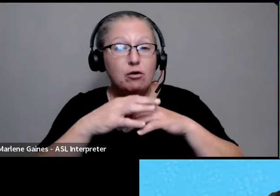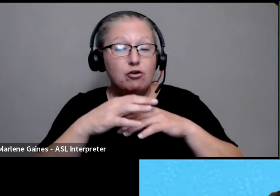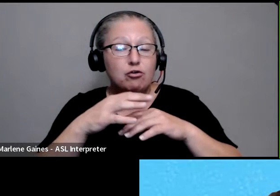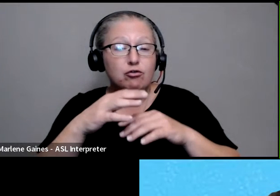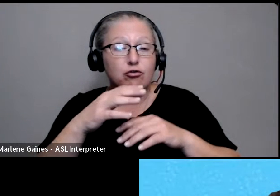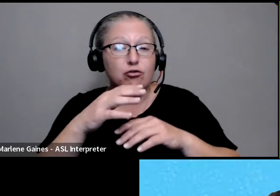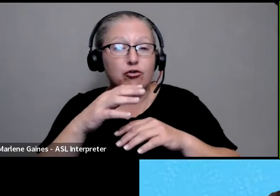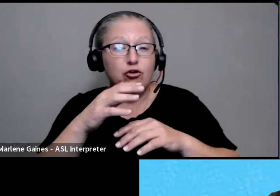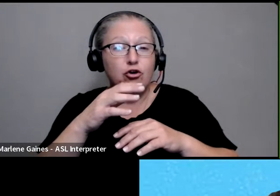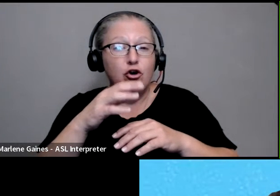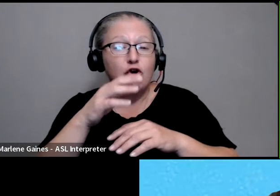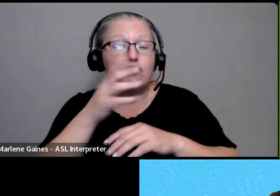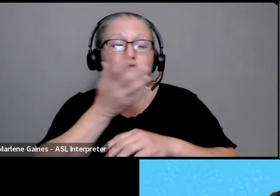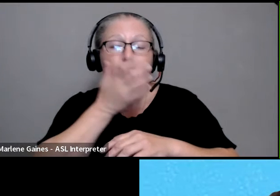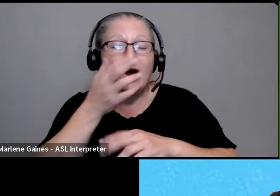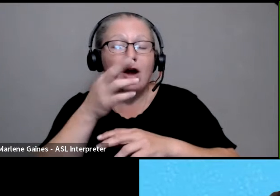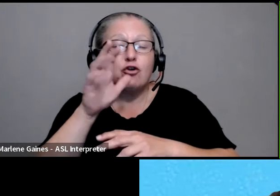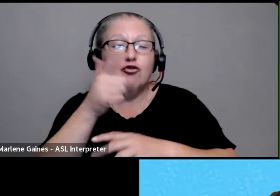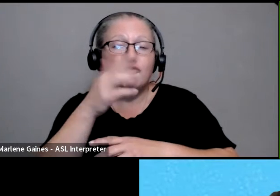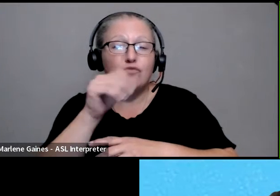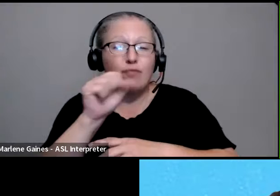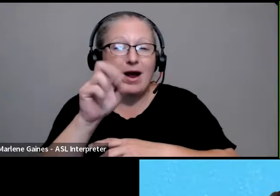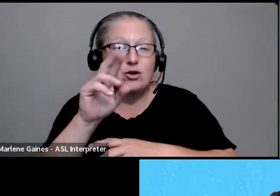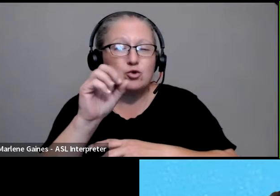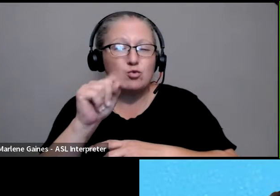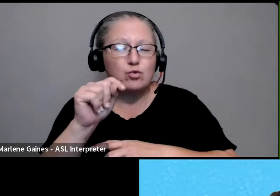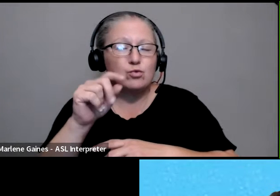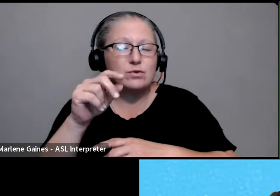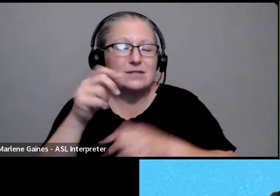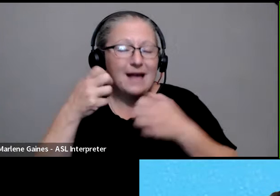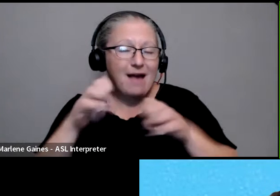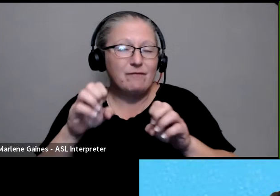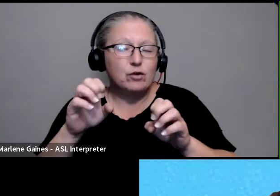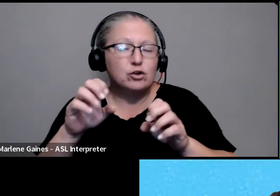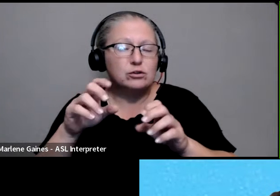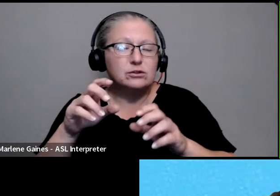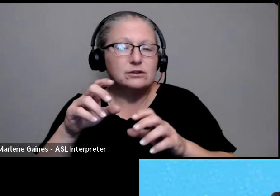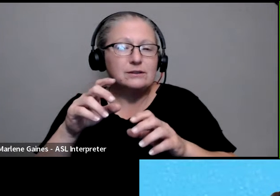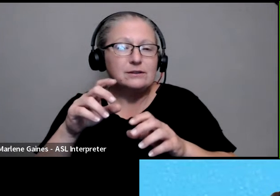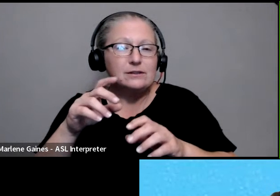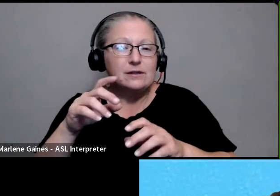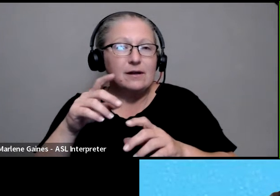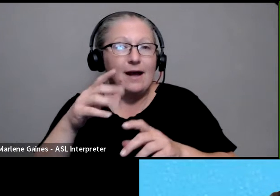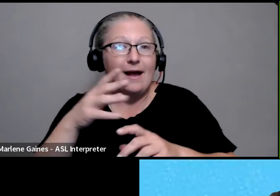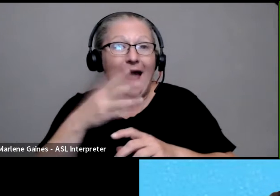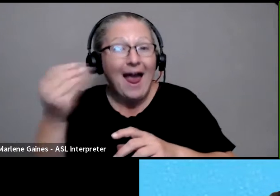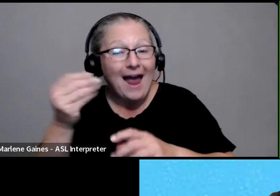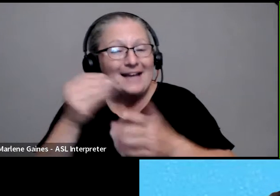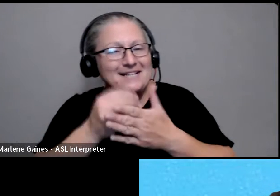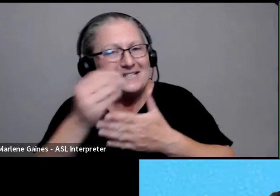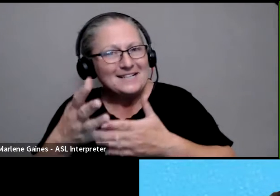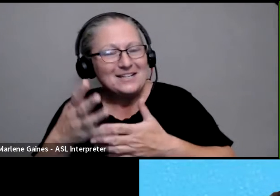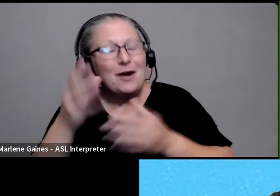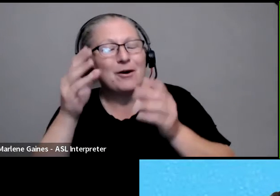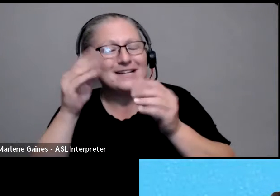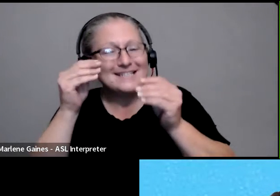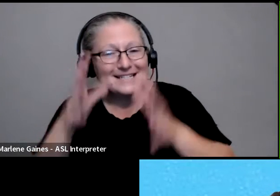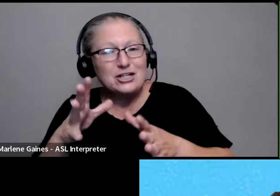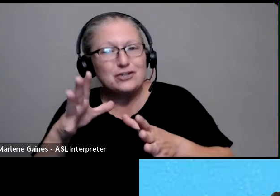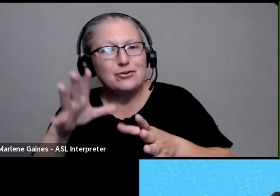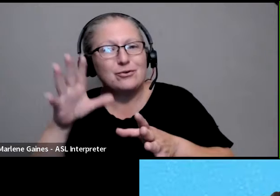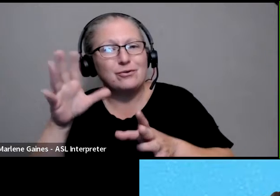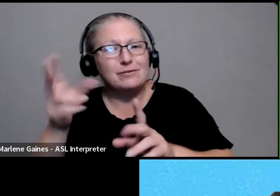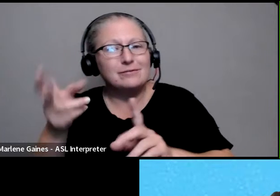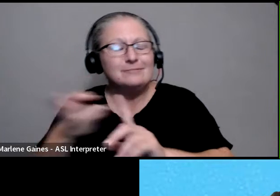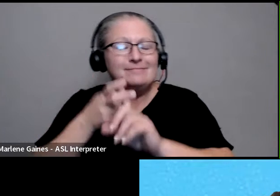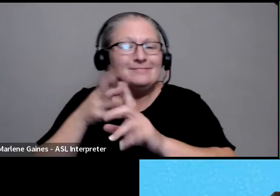comes kind of within, especially getting teacher buy-in, that teachers are brought in